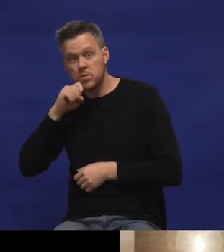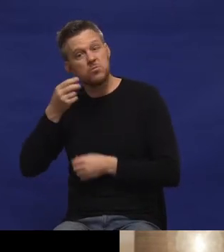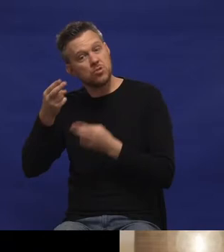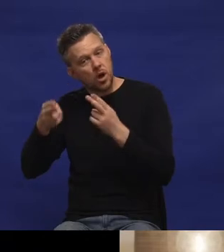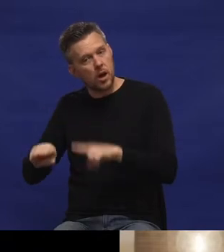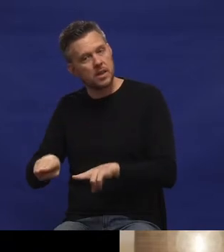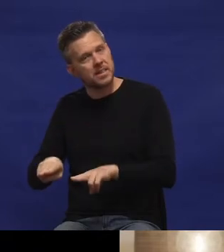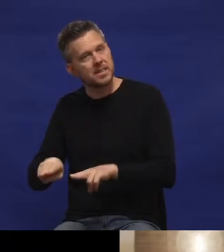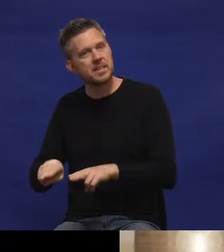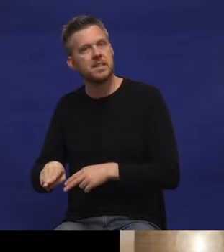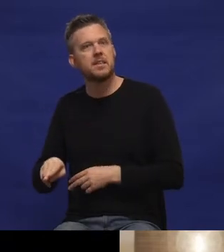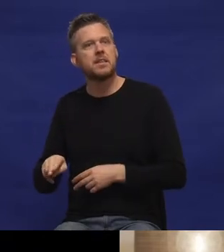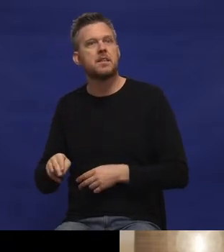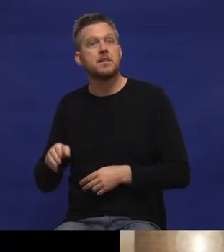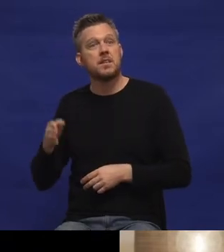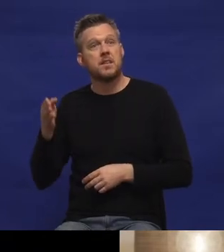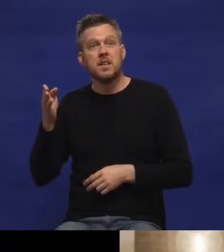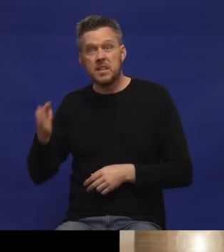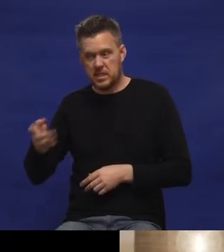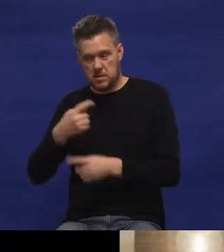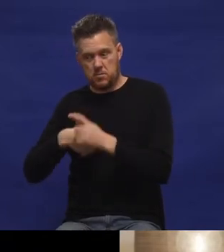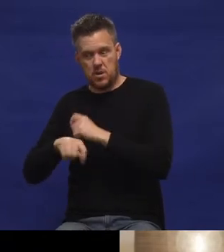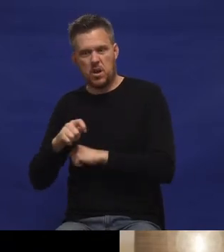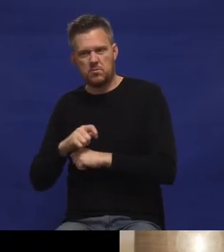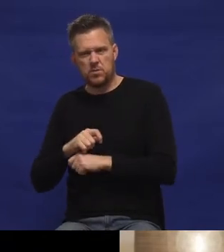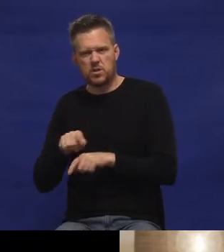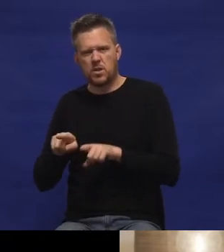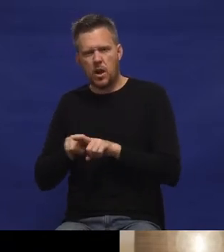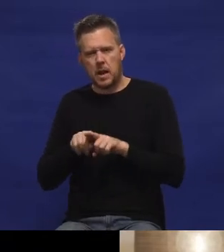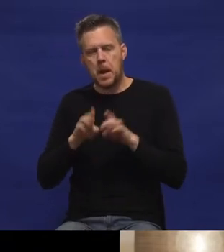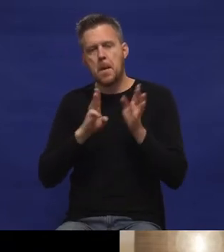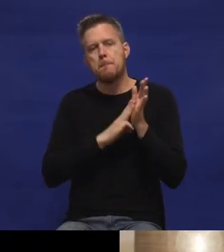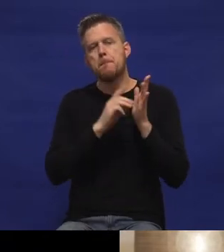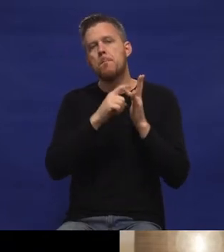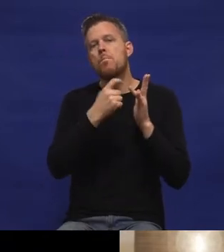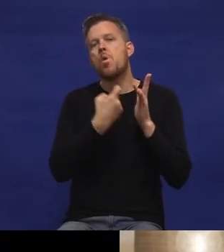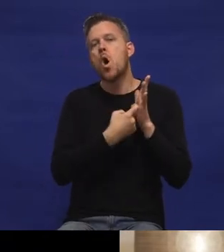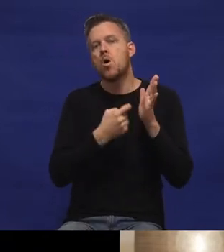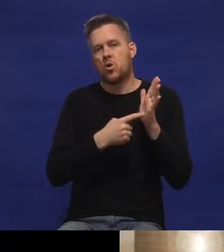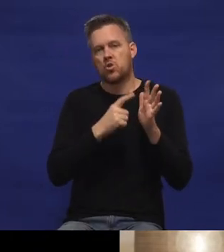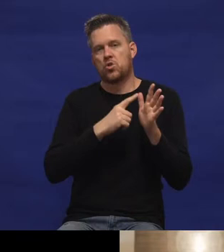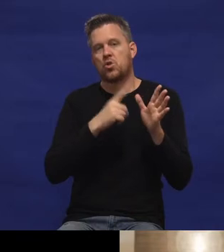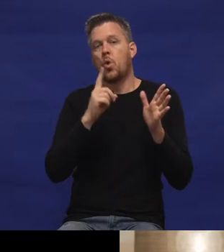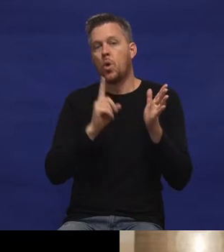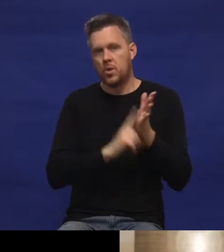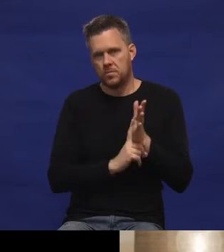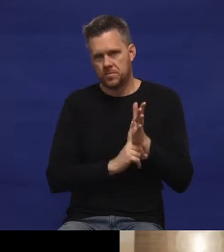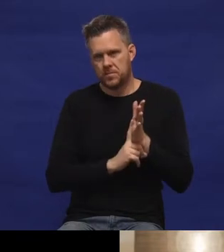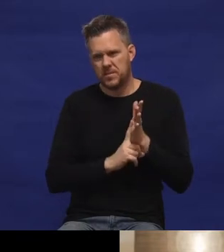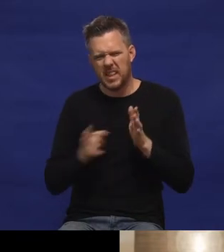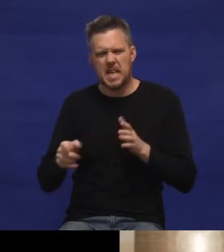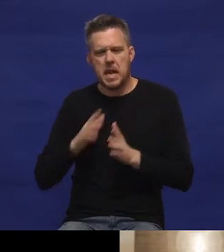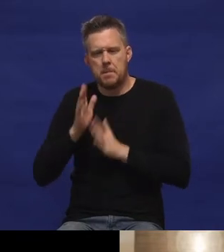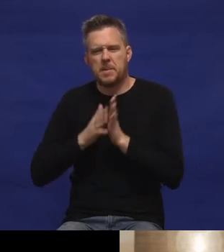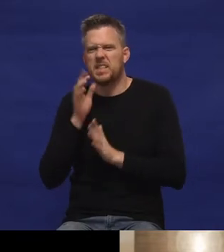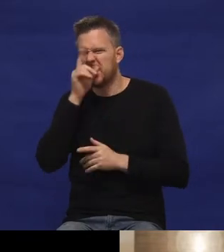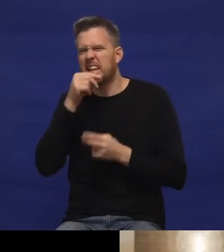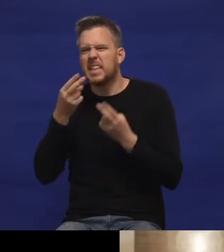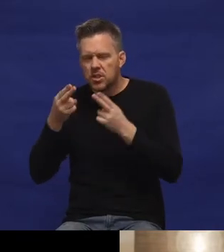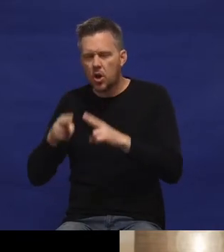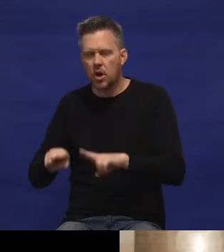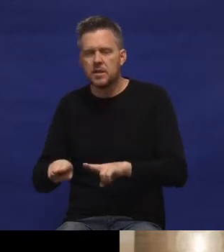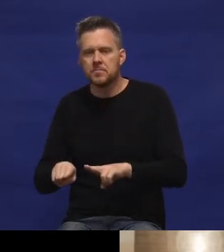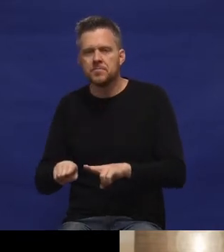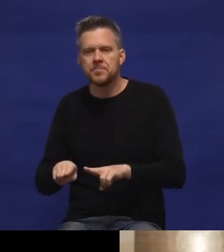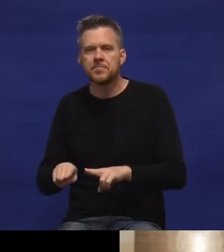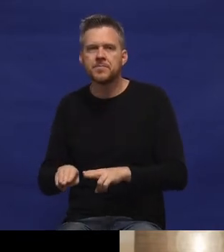that moment, she becomes mortal. Remember, God said, in the day that you do it, that'll be the day that you die.